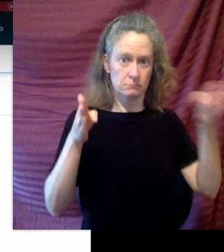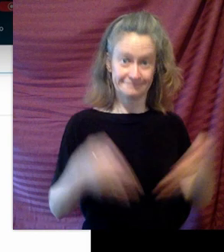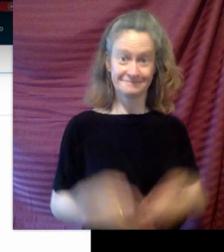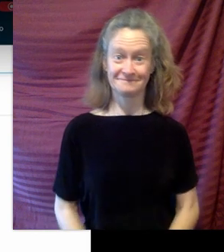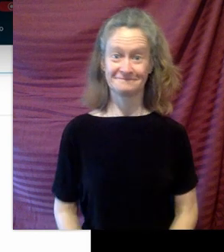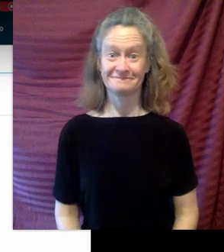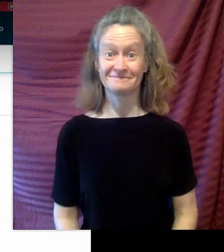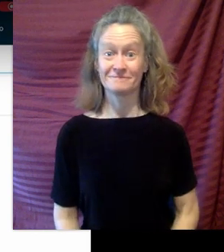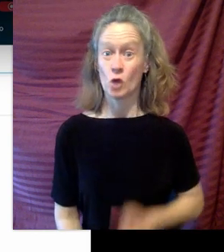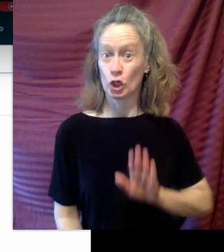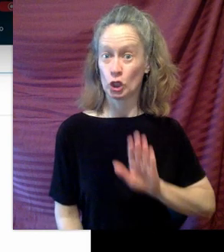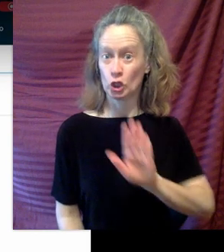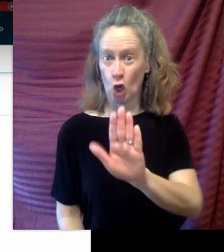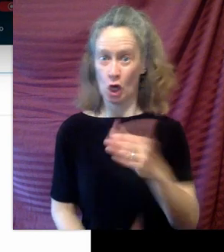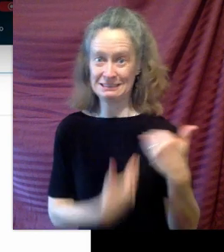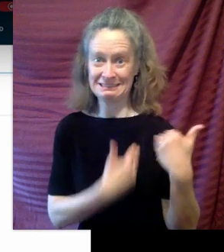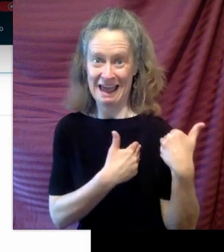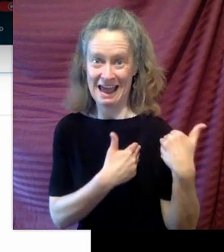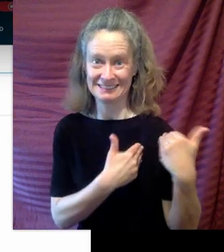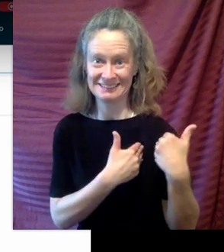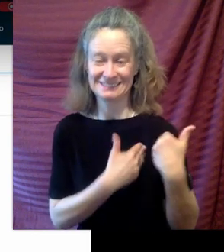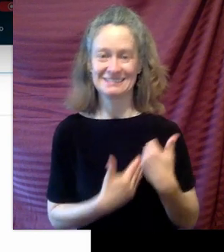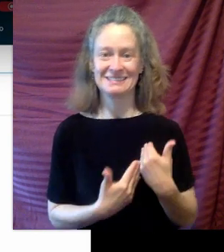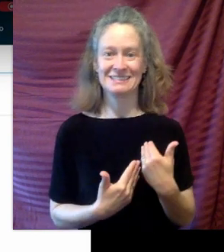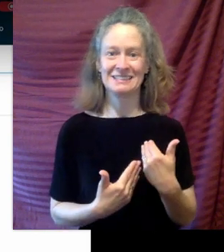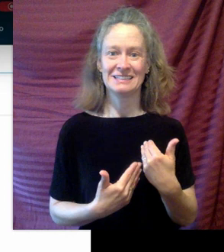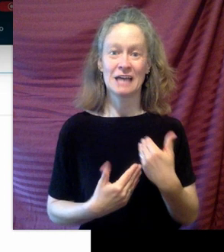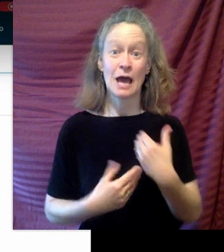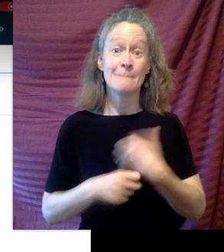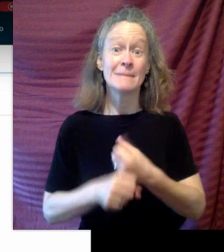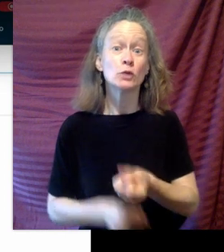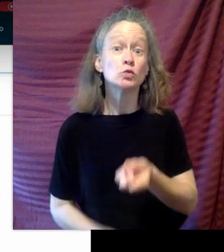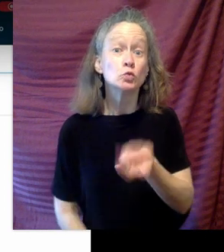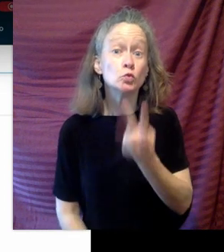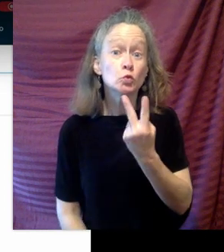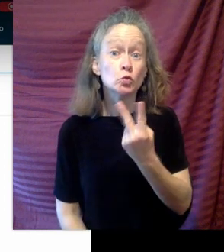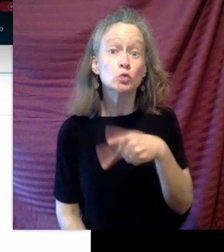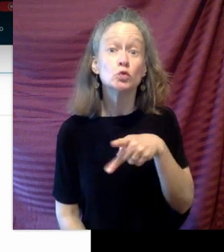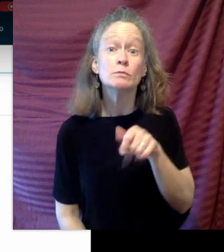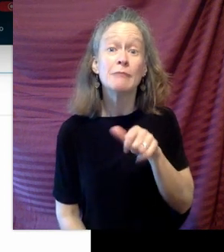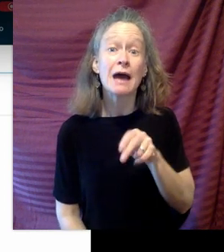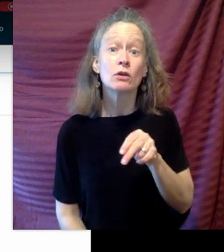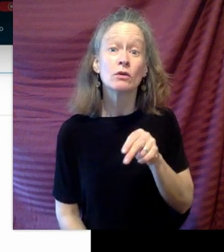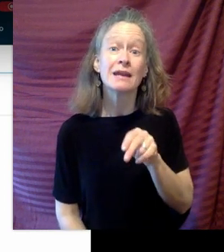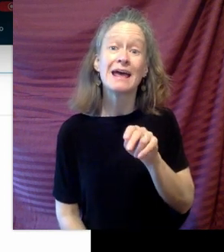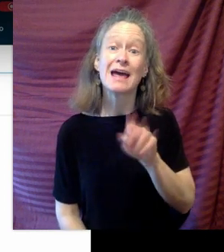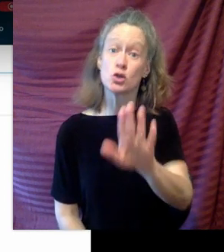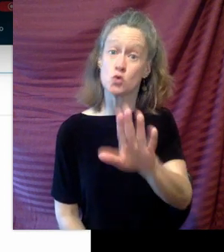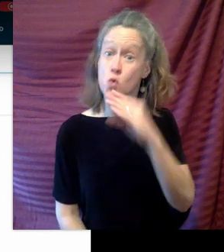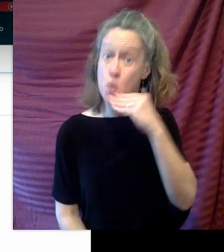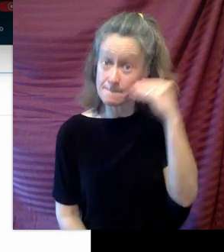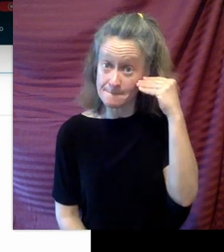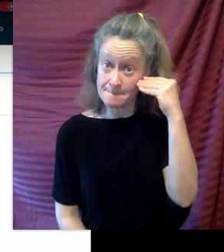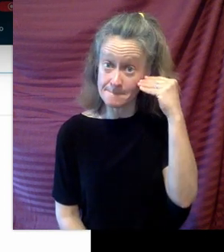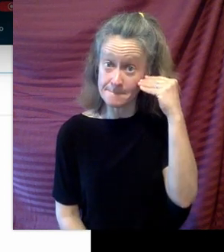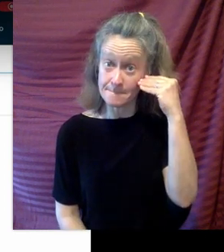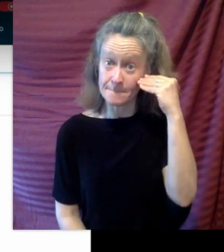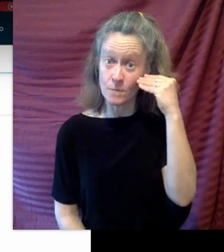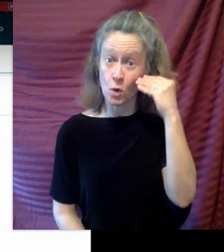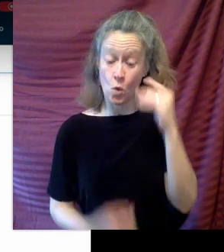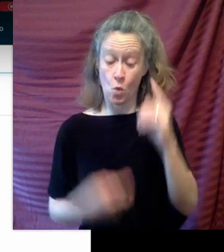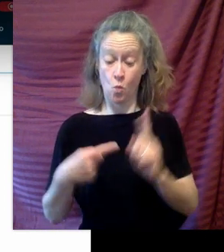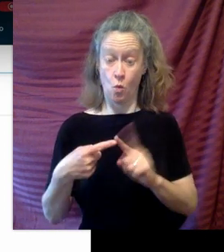Your task: create 2 patterns at home. One that is